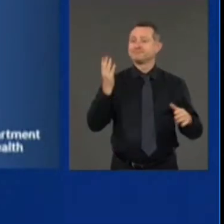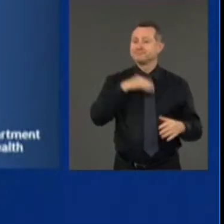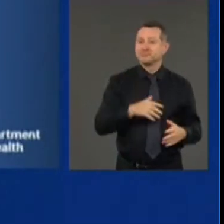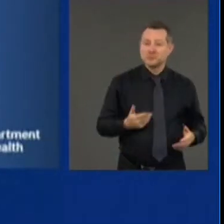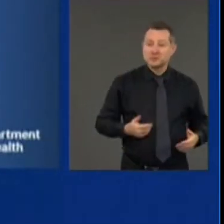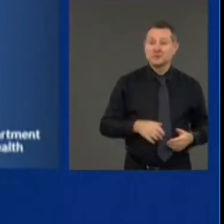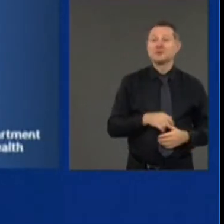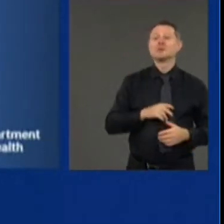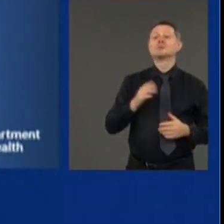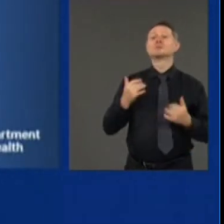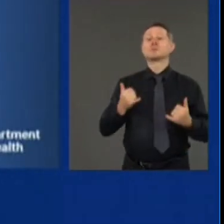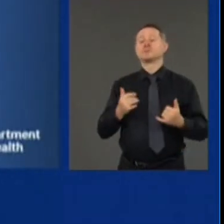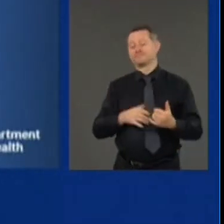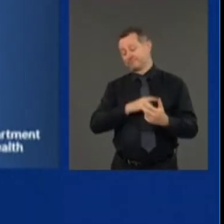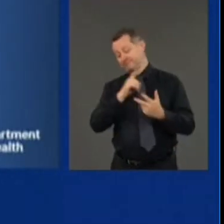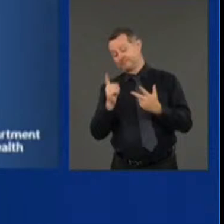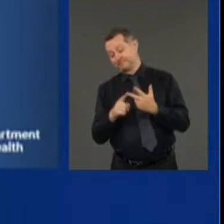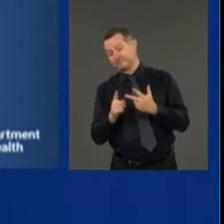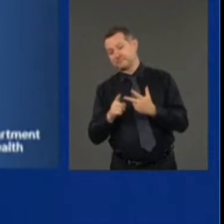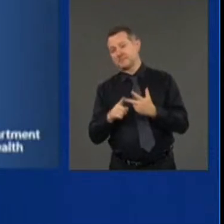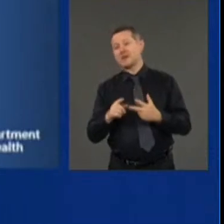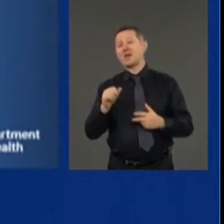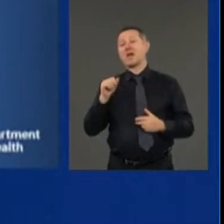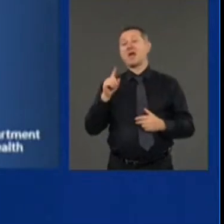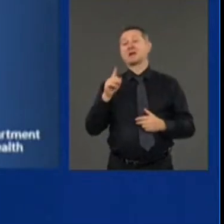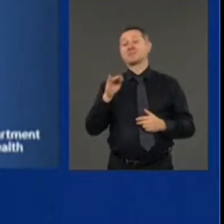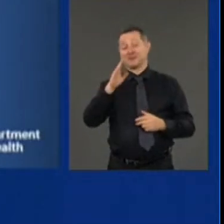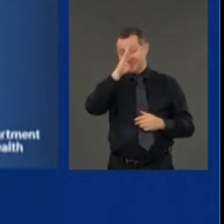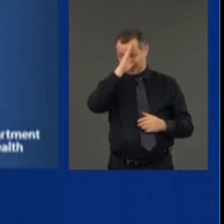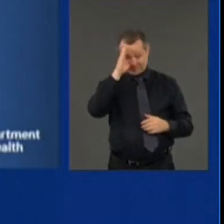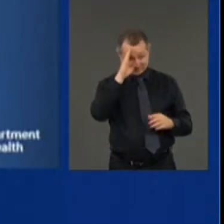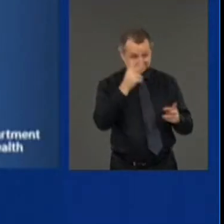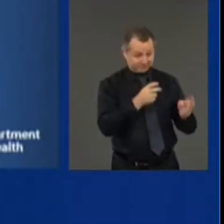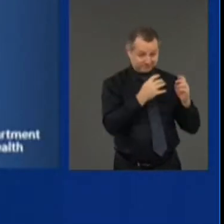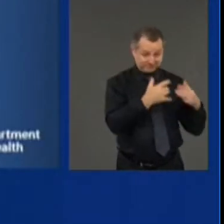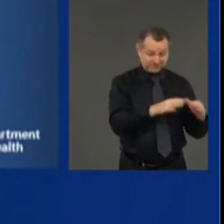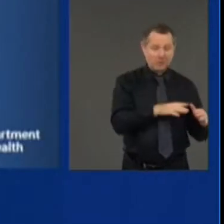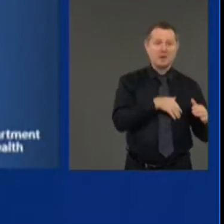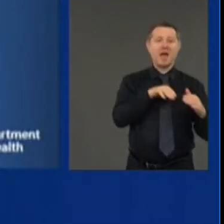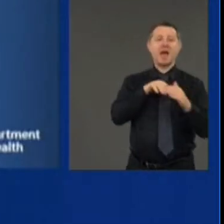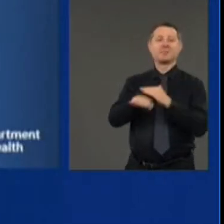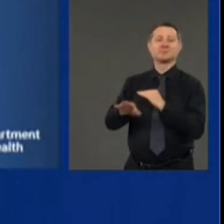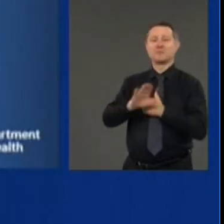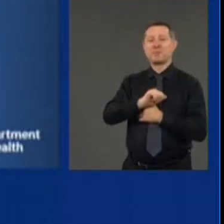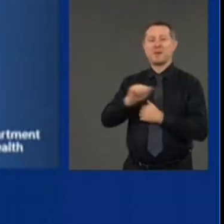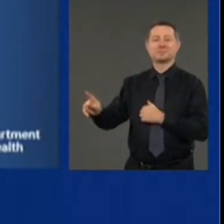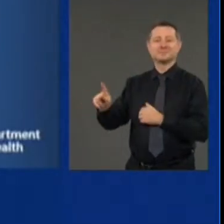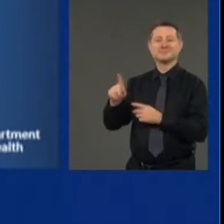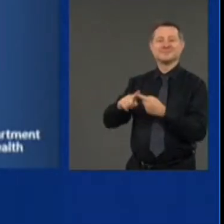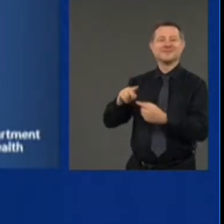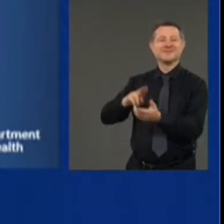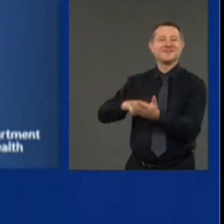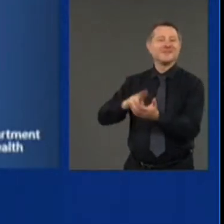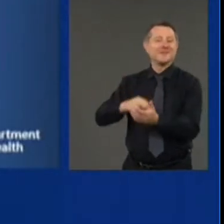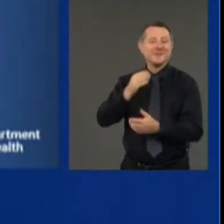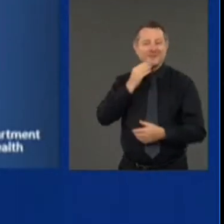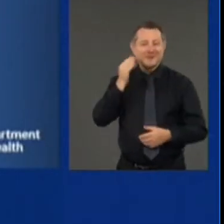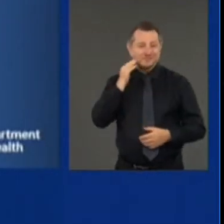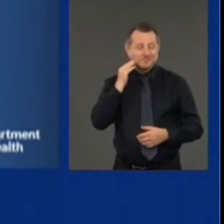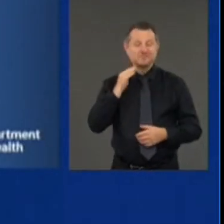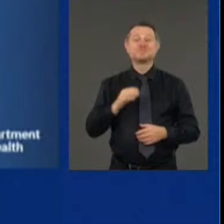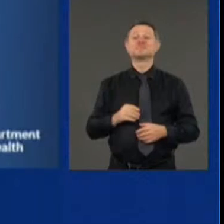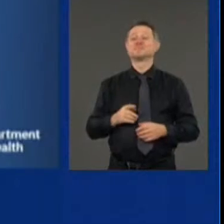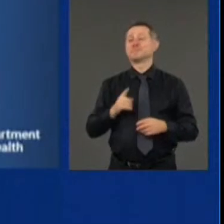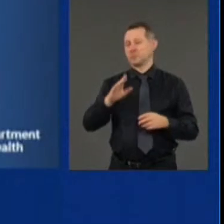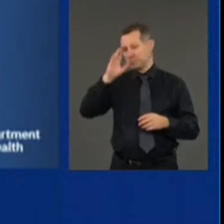the admissions and readmissions to the nursing homes from the hospitals, the third possibility. And it goes without saying, but I will mention anyway,